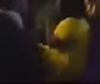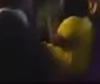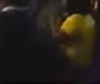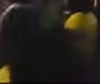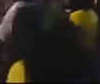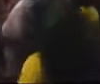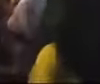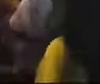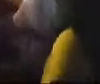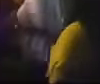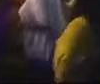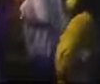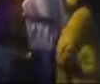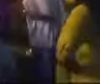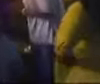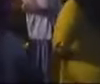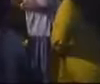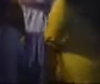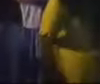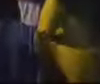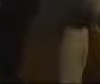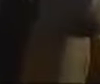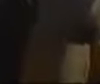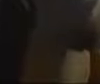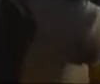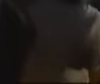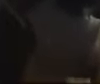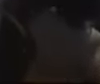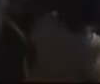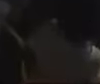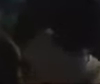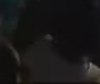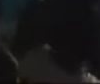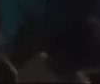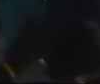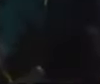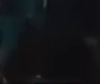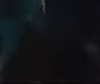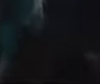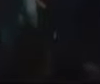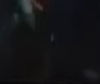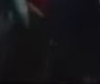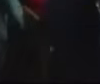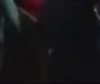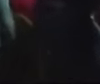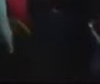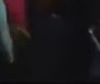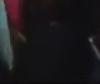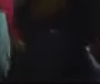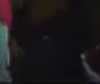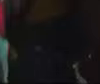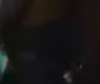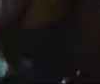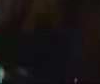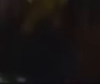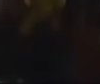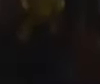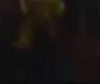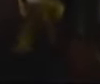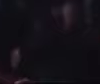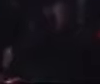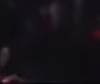parakatos kedeya shandalaka ebrekete beketos kiata. Doors open for